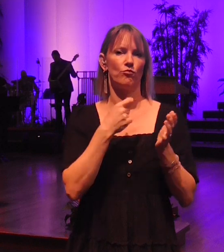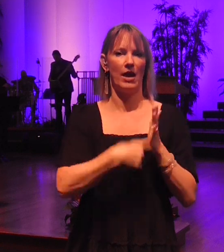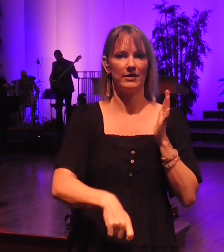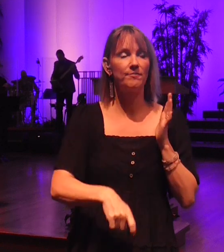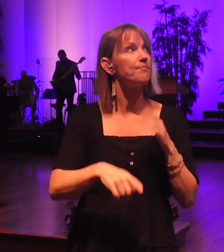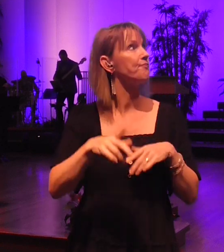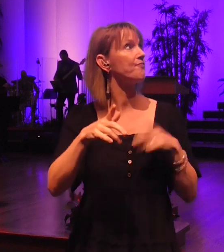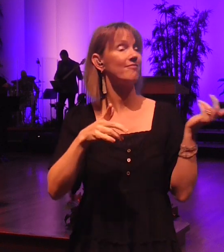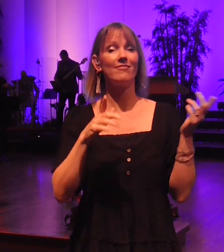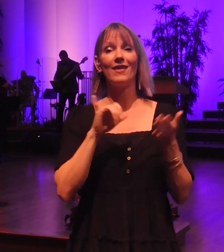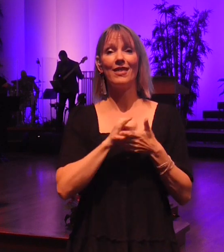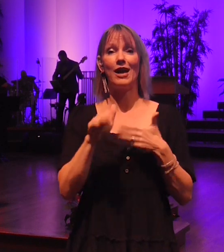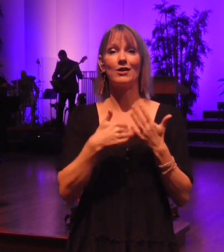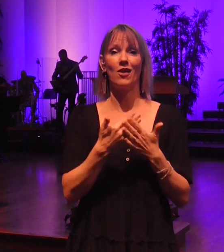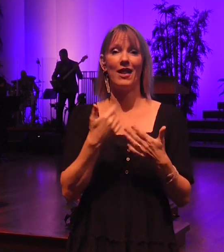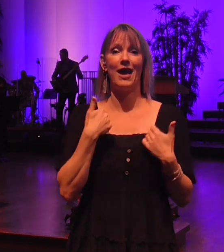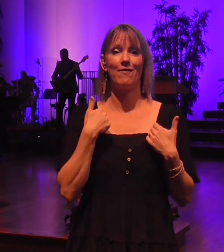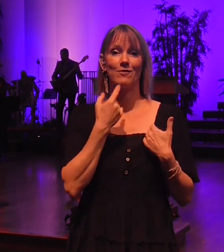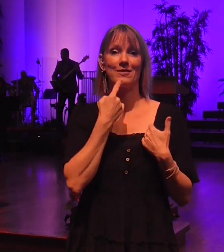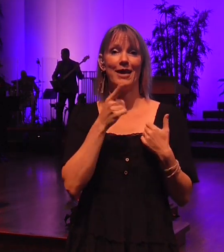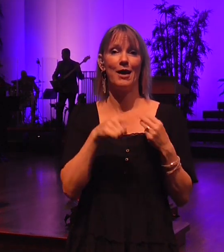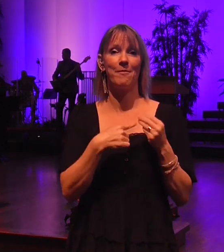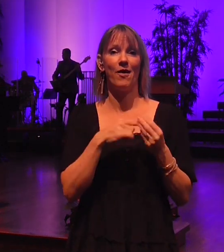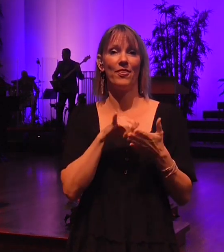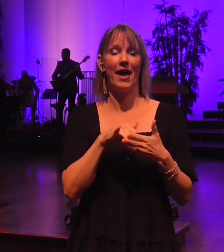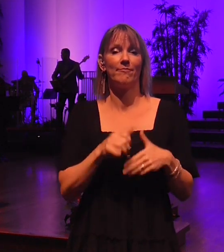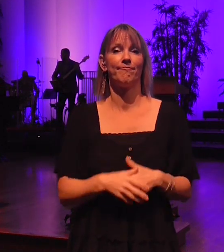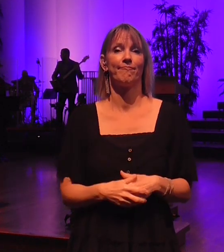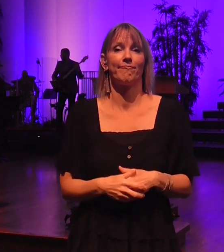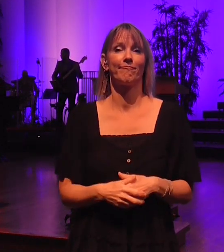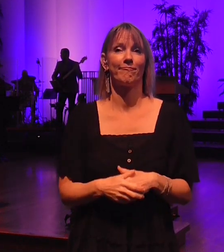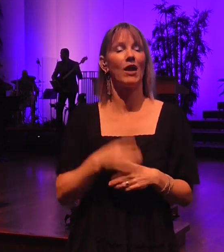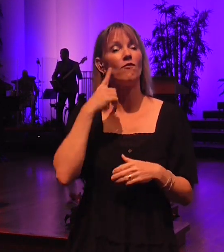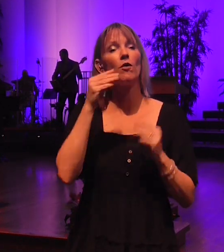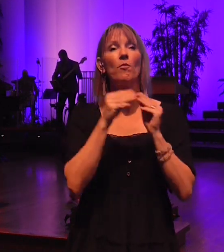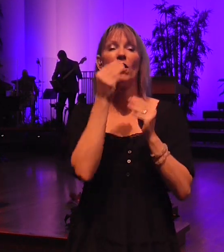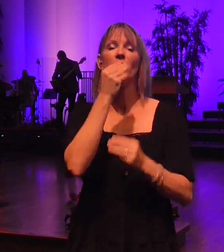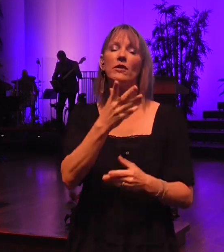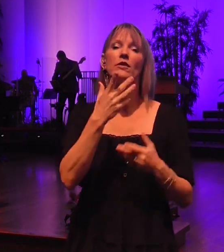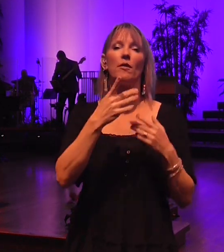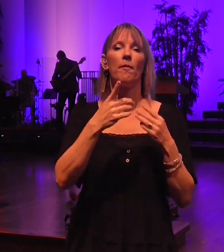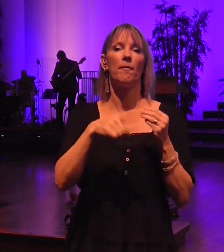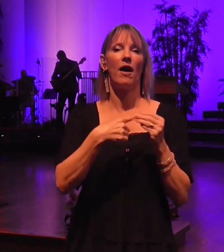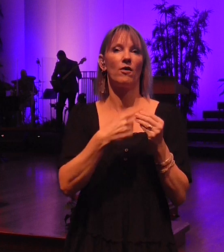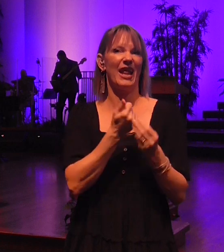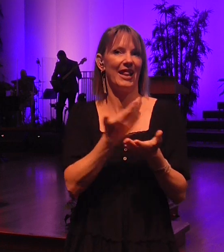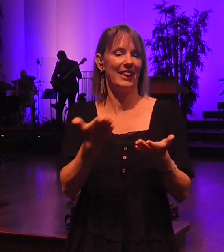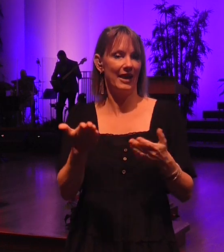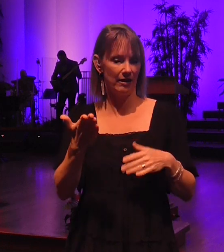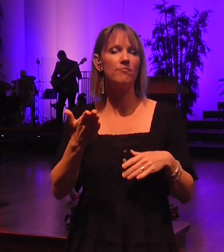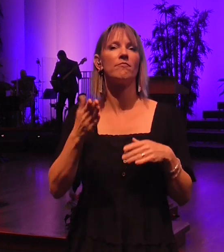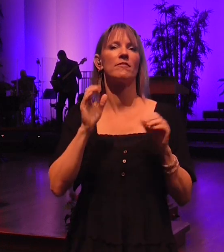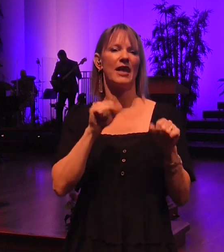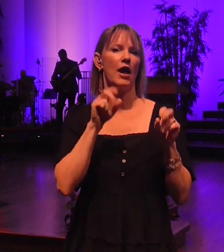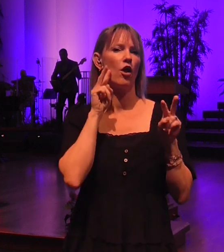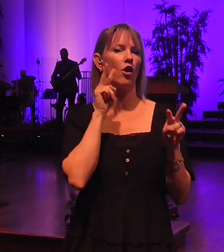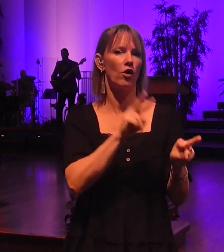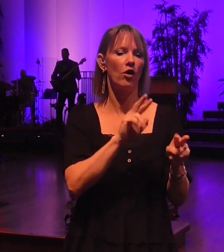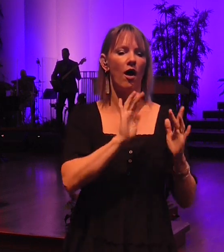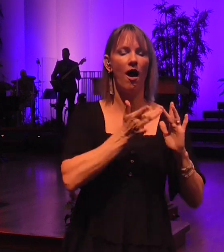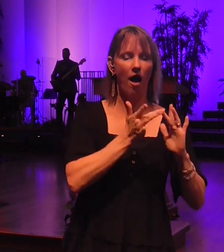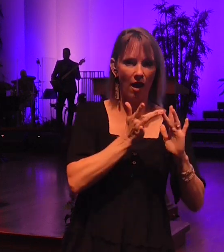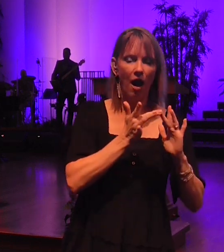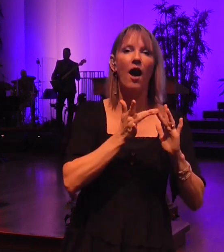that. For more information about anything you've heard today, stop by the event center or connect with us online at